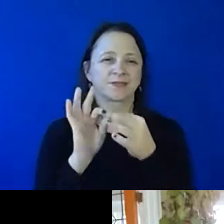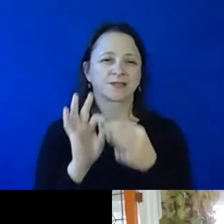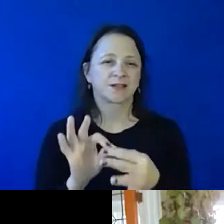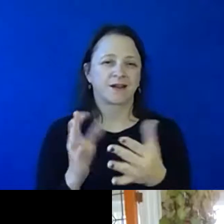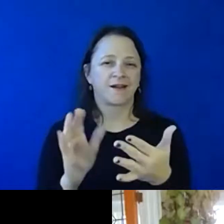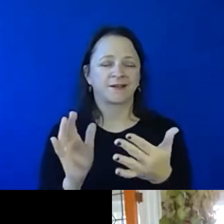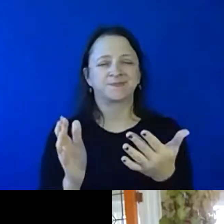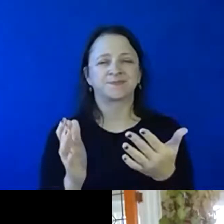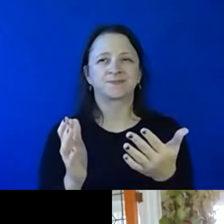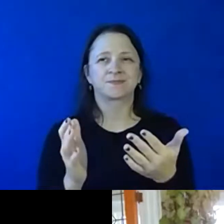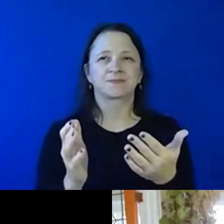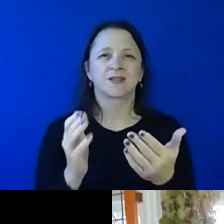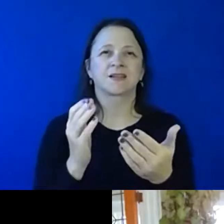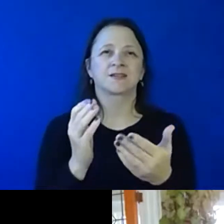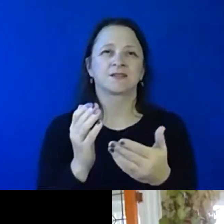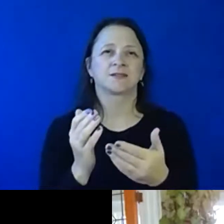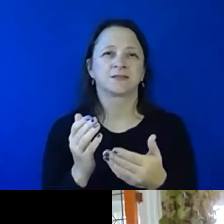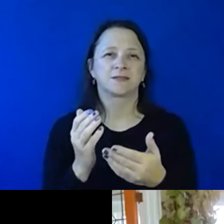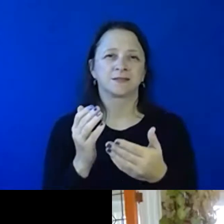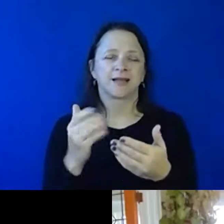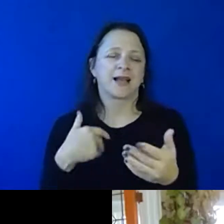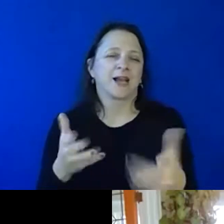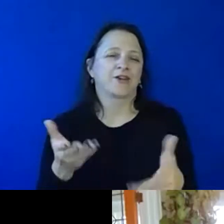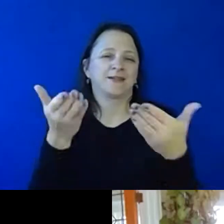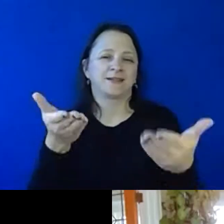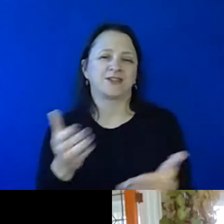you know, would some of the things that I've suggested in